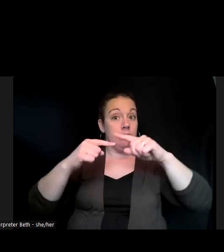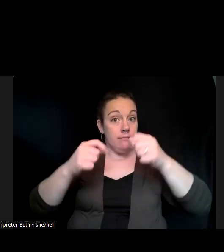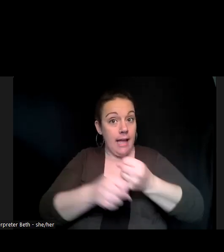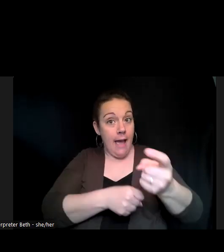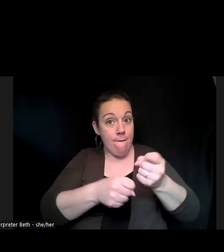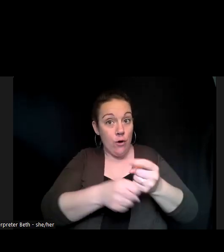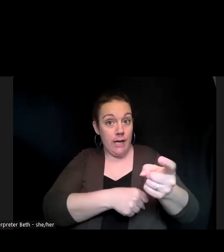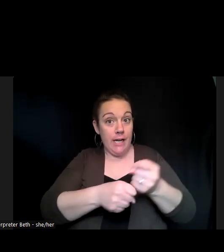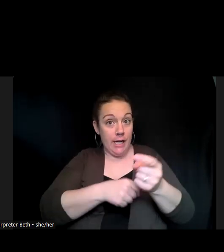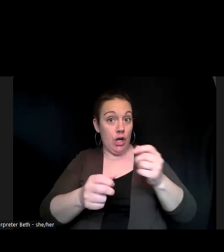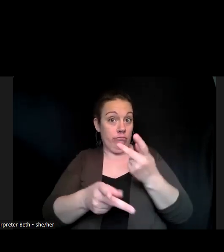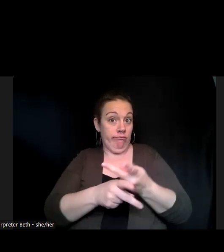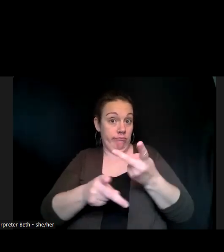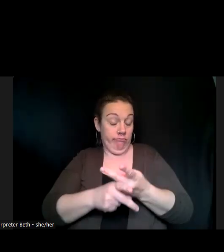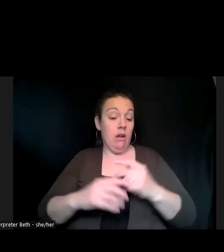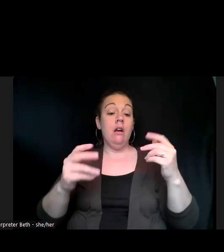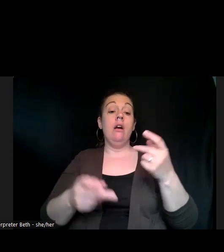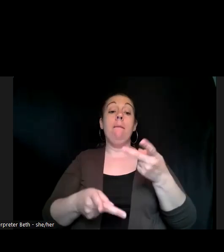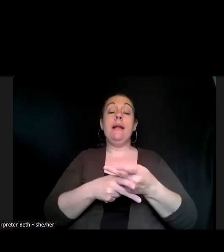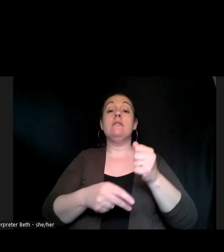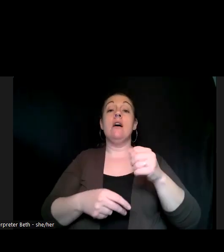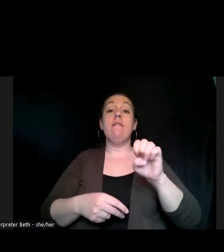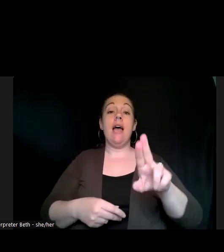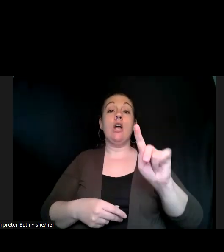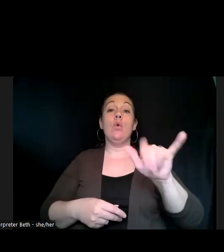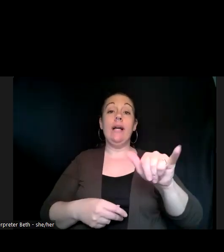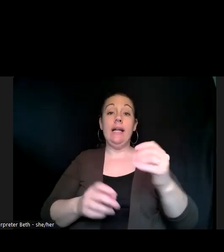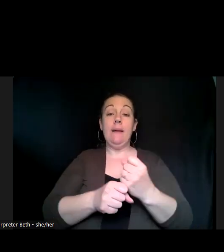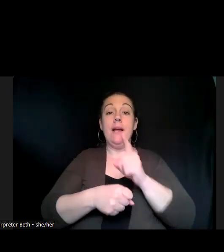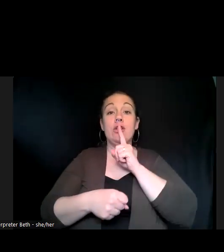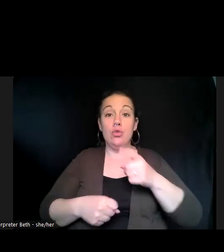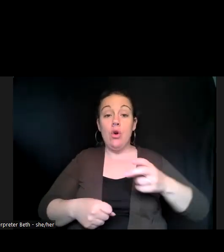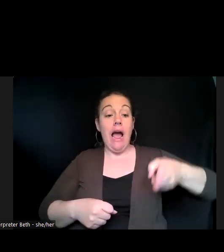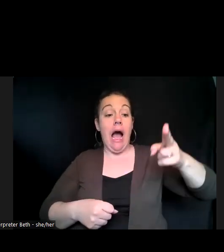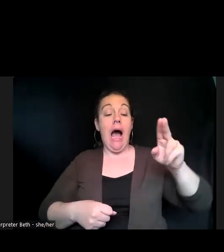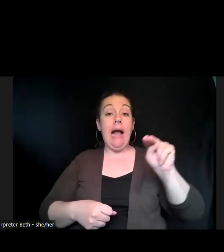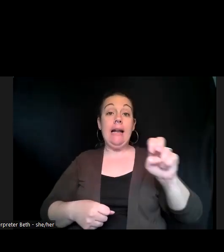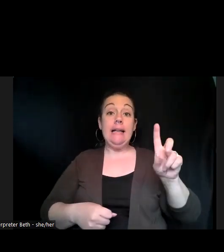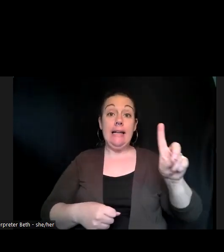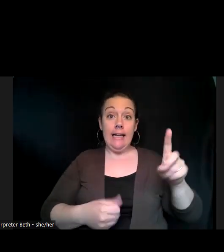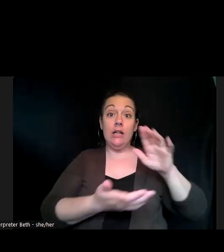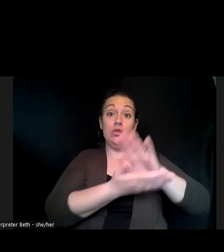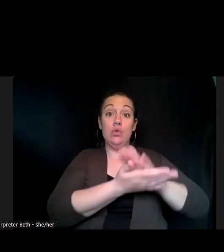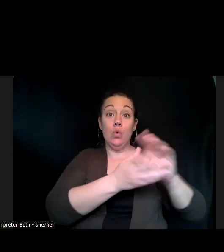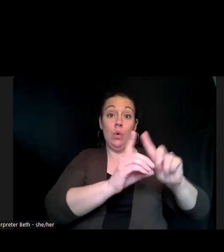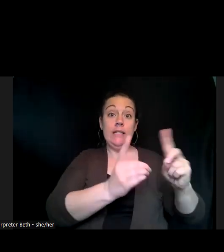Rescue Plan. And maintenance of equity makes sure that high need school districts do not face